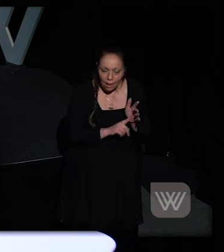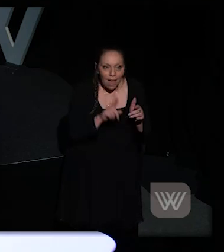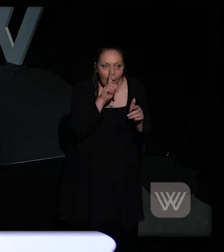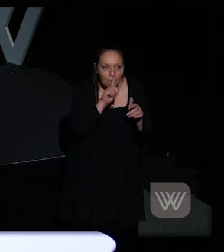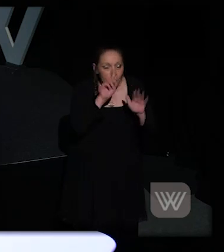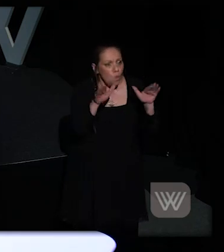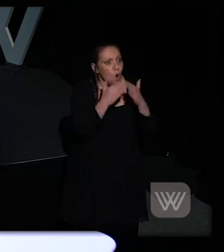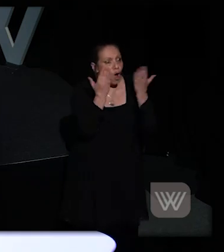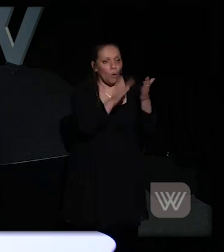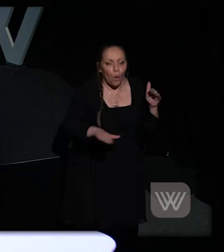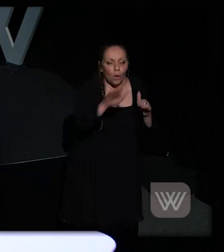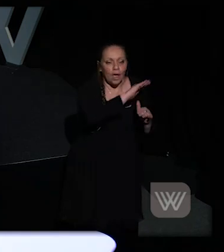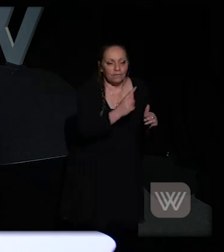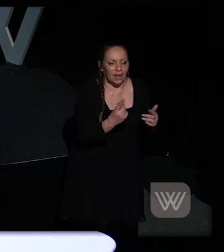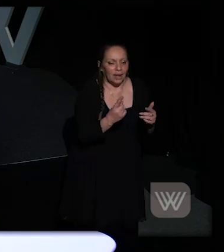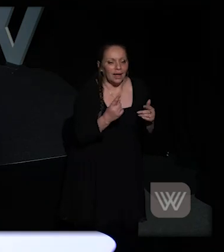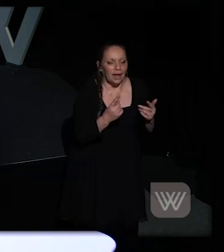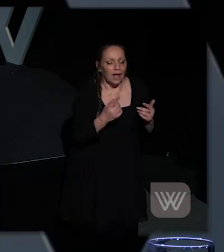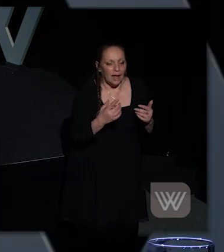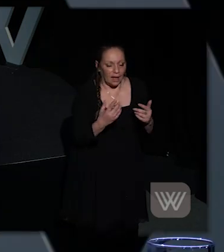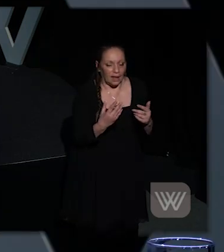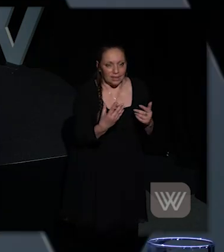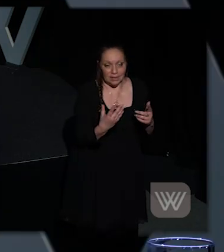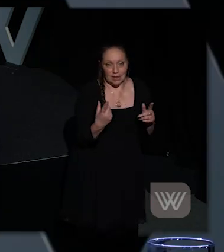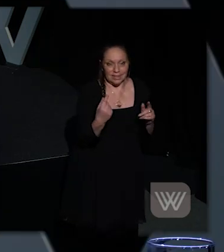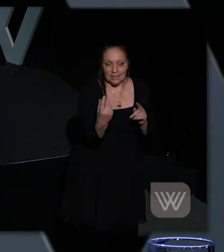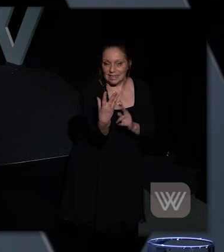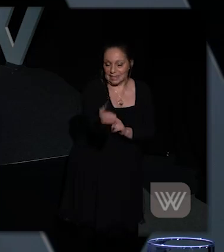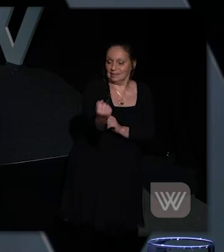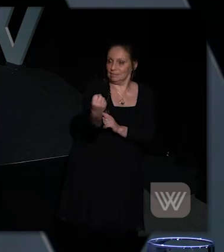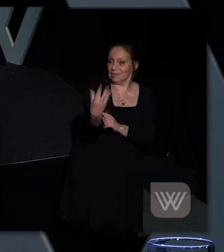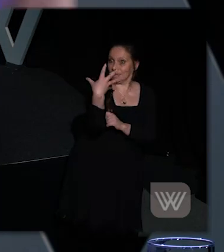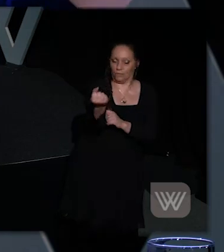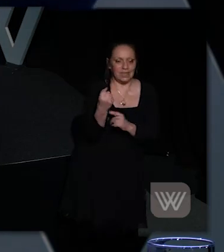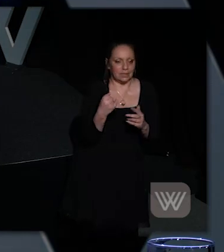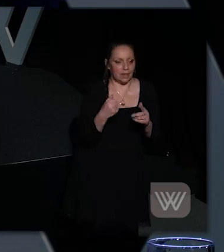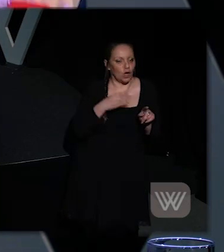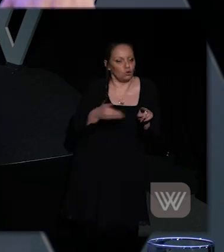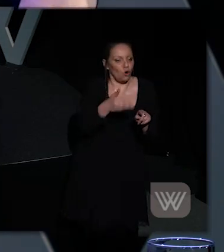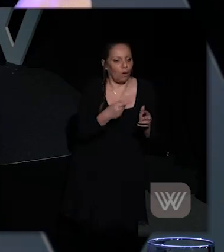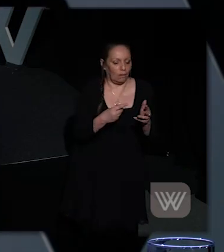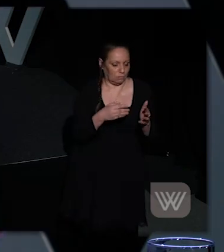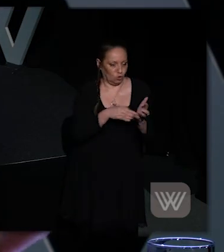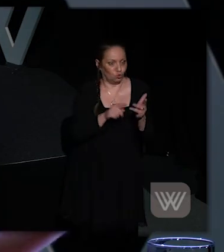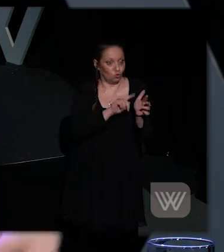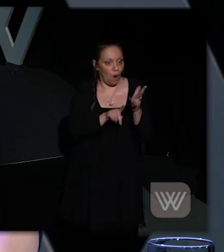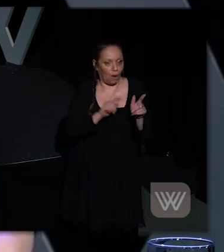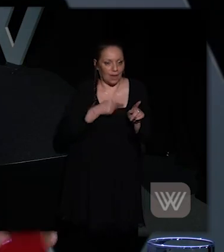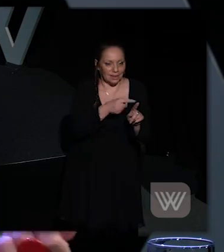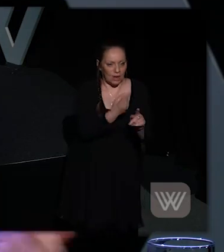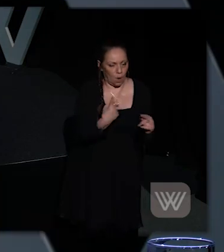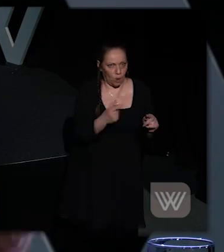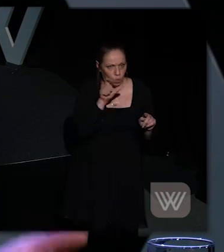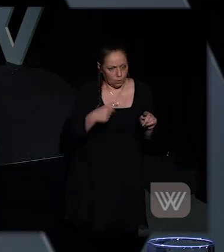all over the world are sending me troll hunting selfies. And so it might be just a picture of the book in China, or one woman